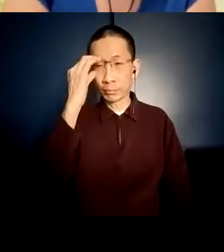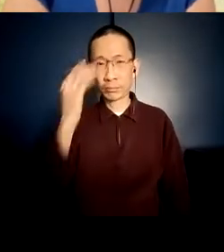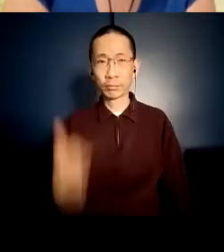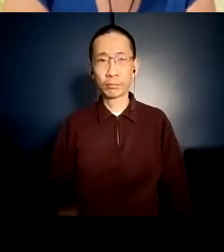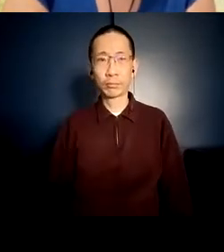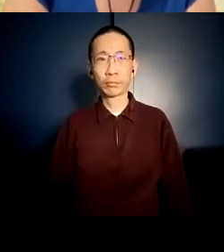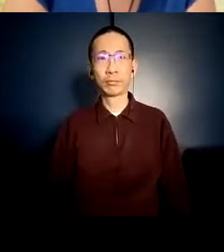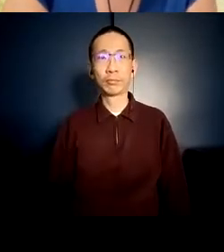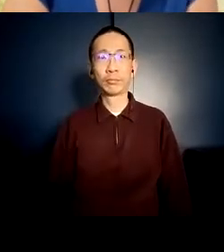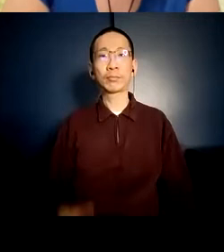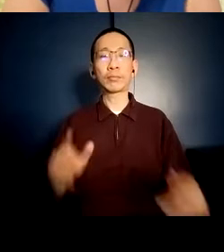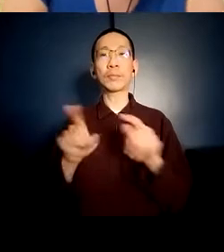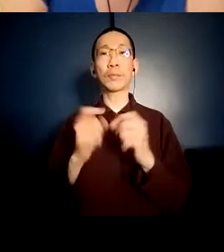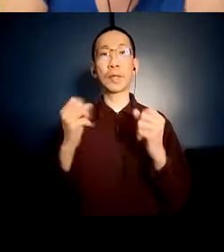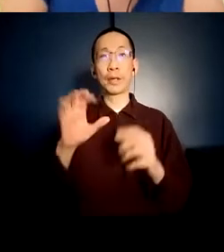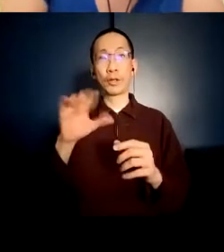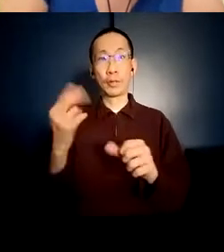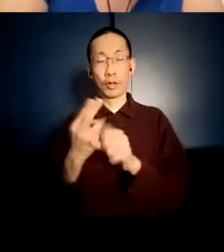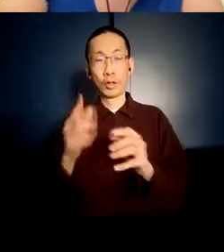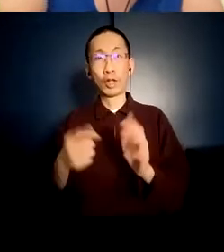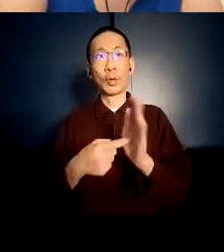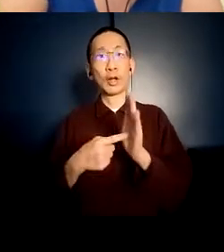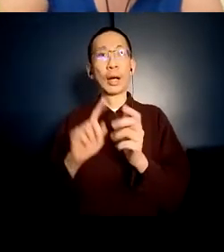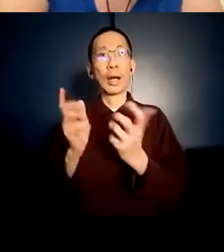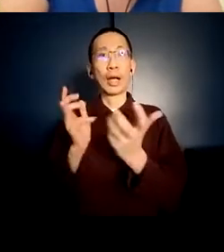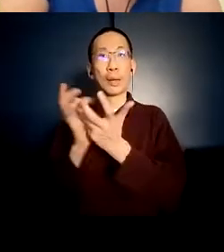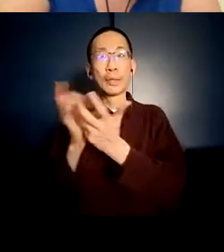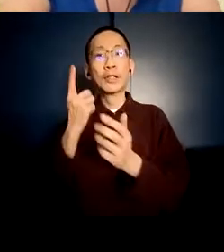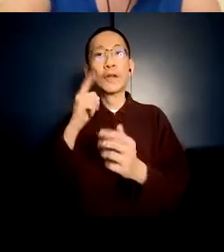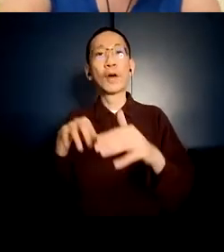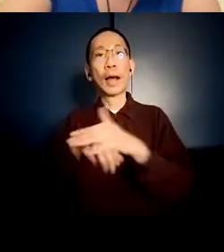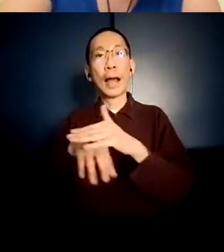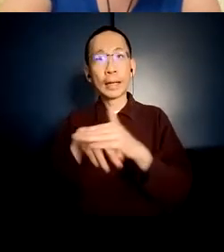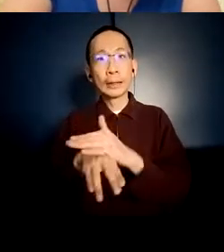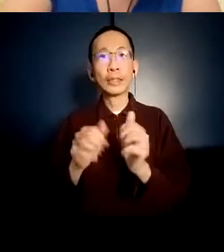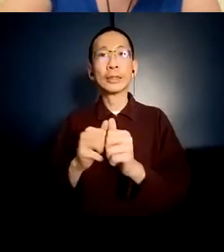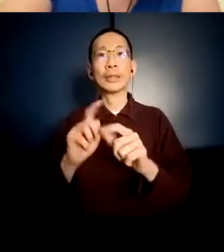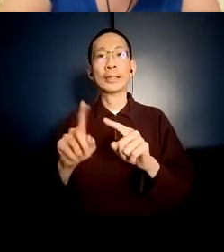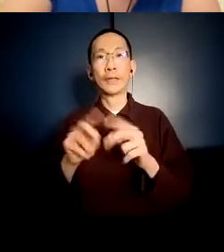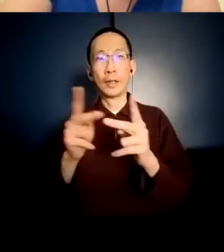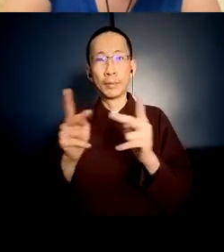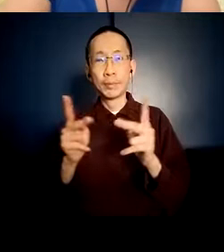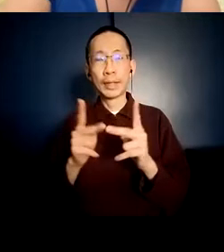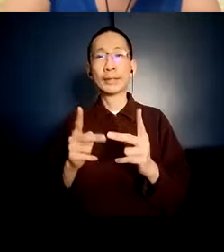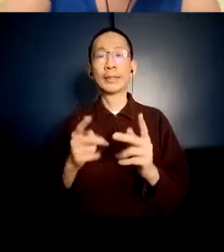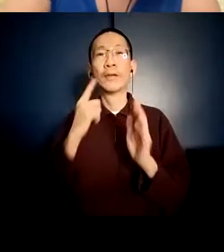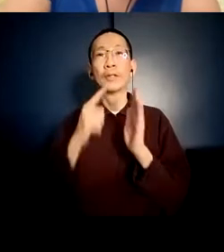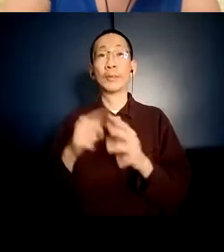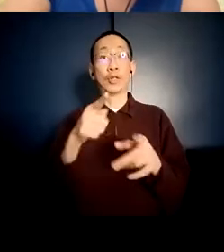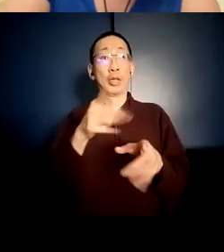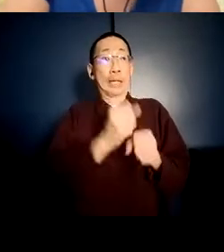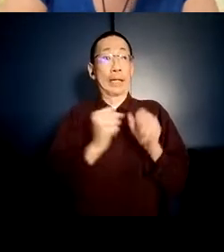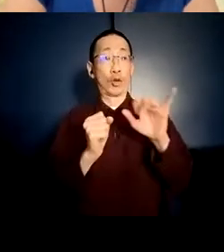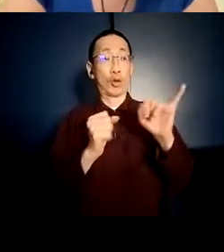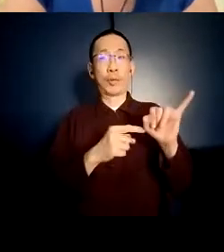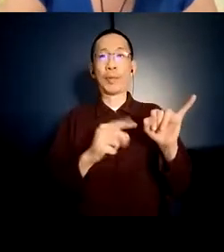Also, many cochlear implant users require accommodations for access in different places. So getting a cochlear implant does